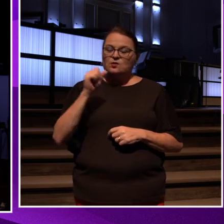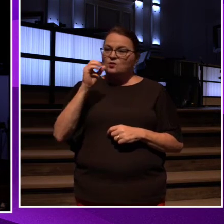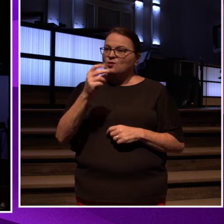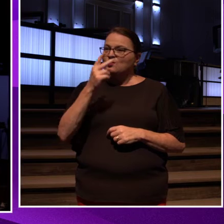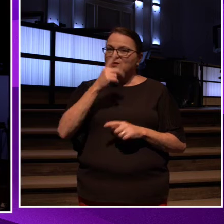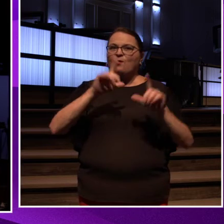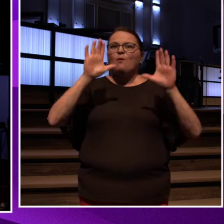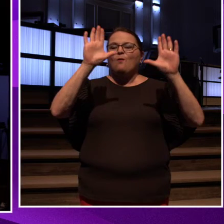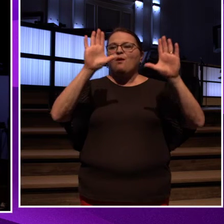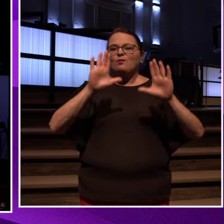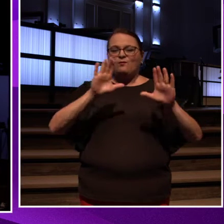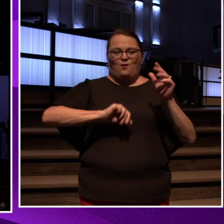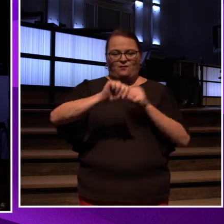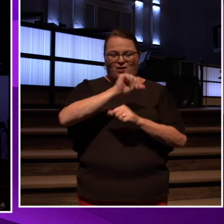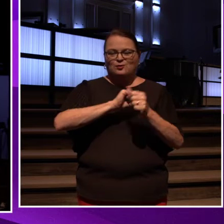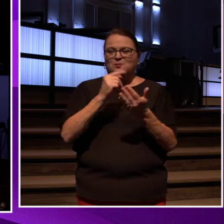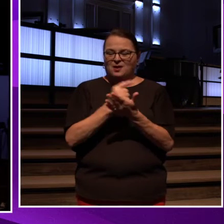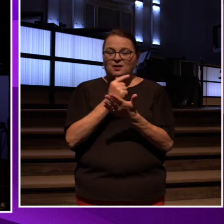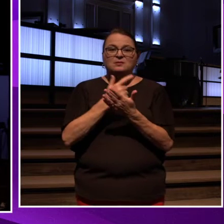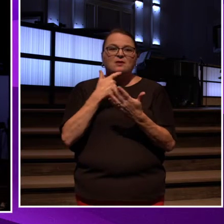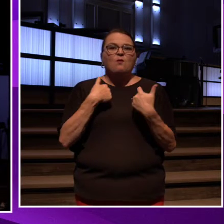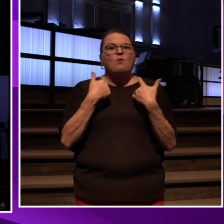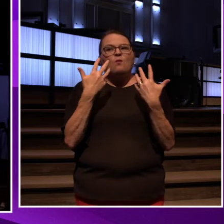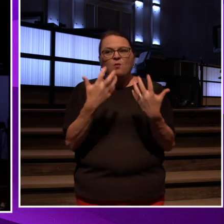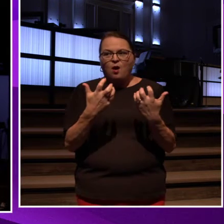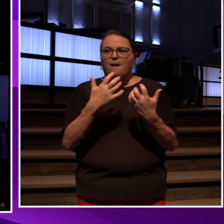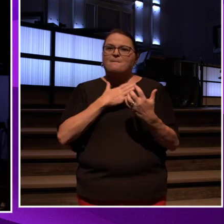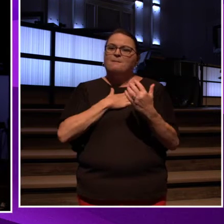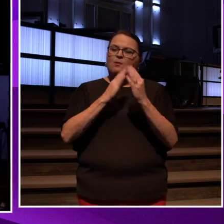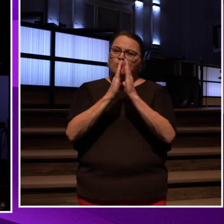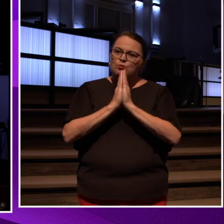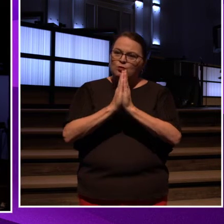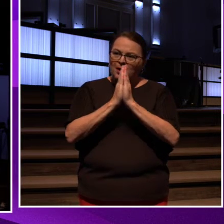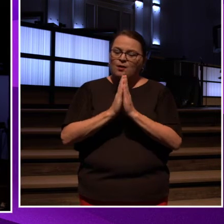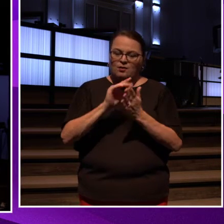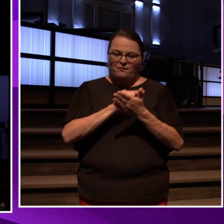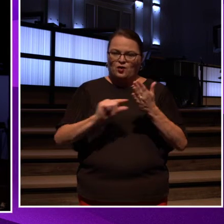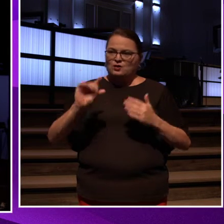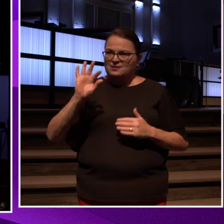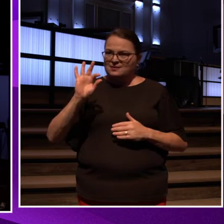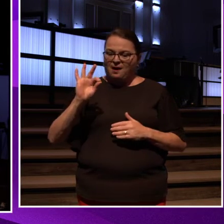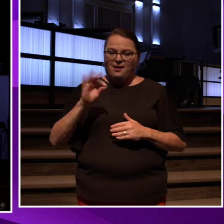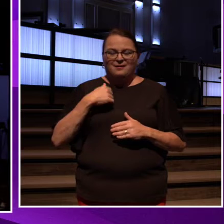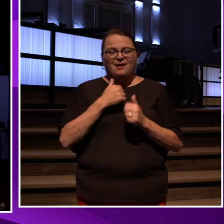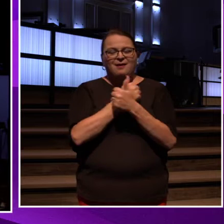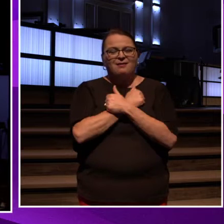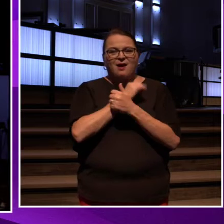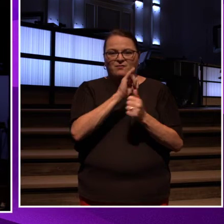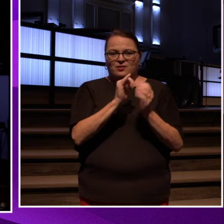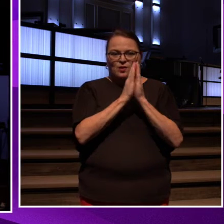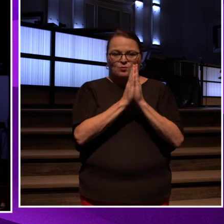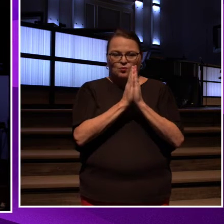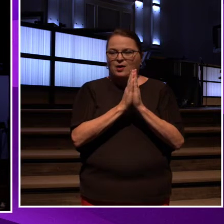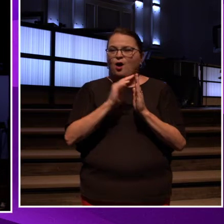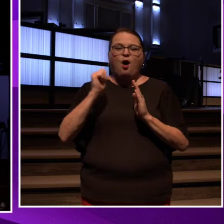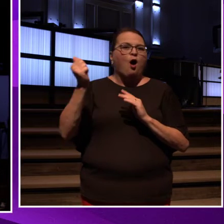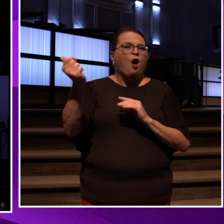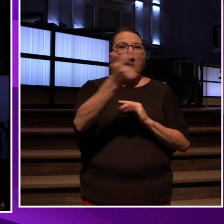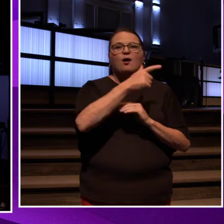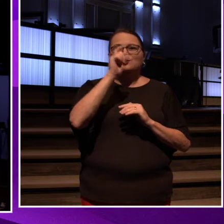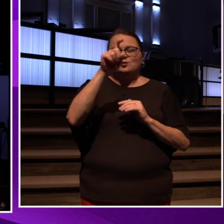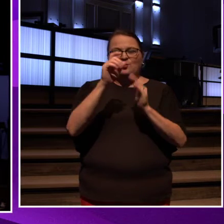wonderful fellowship of the gospel. He says, I won't, and this is my prayer in verse 9. I love this prayer. It ought to be every pastor's prayer. It ought to be